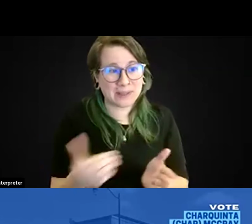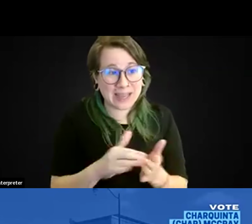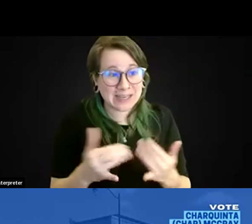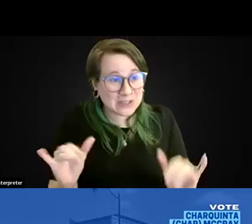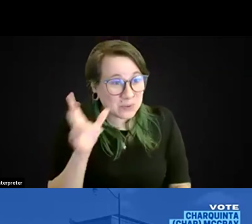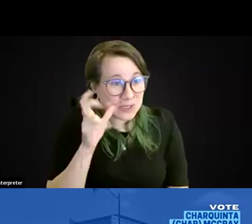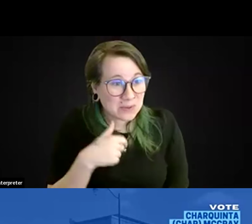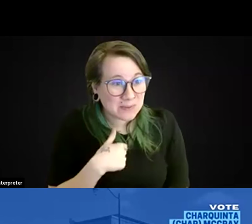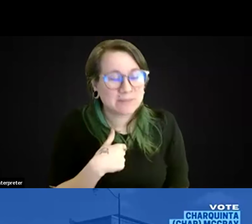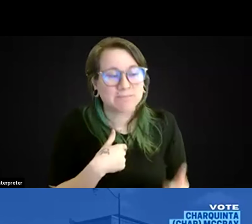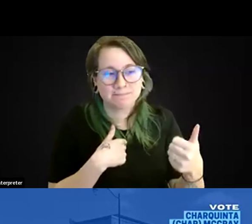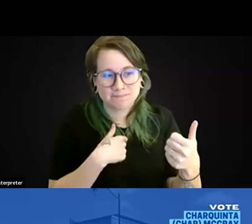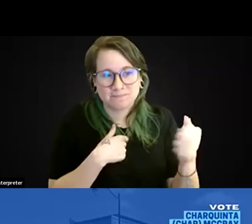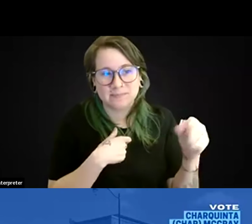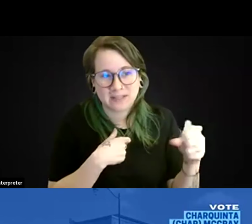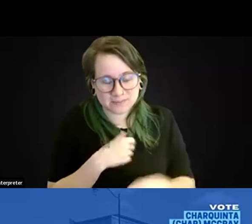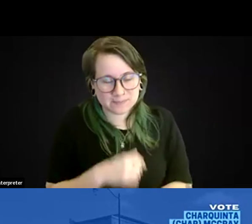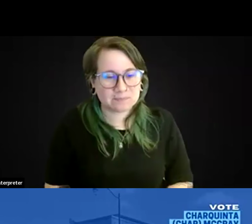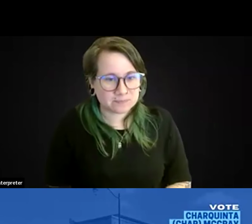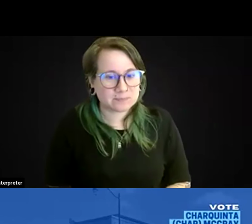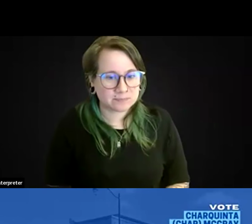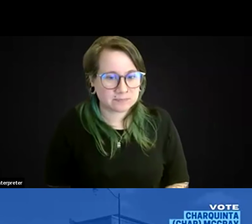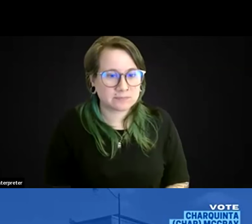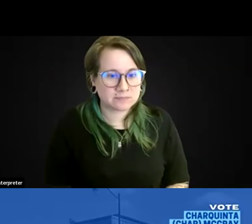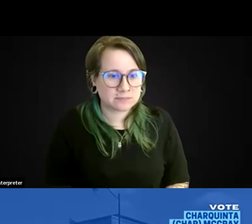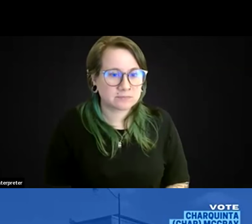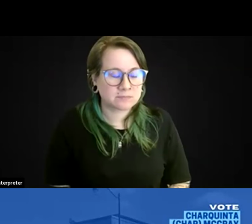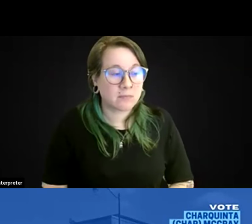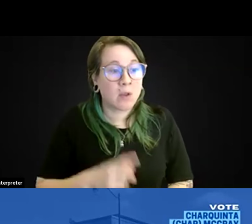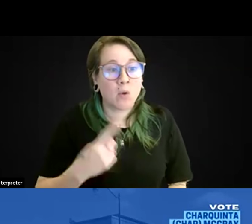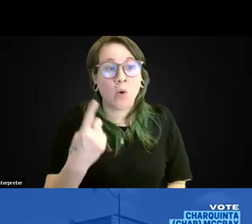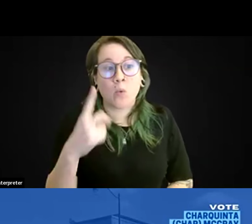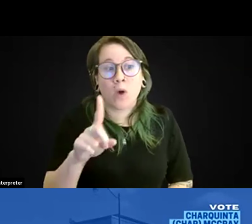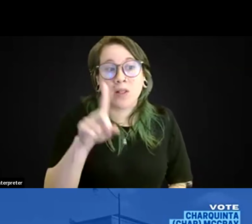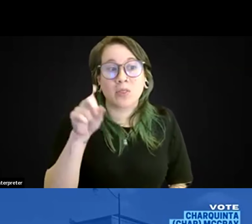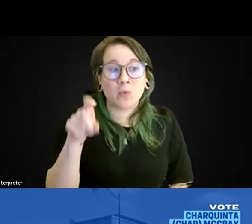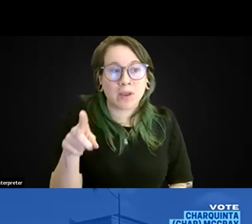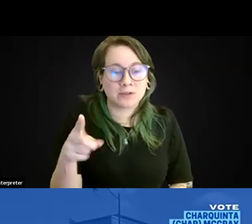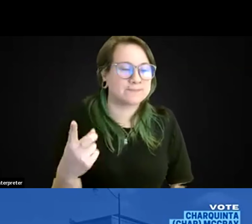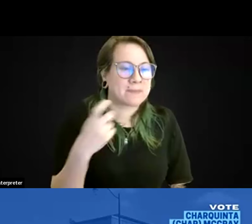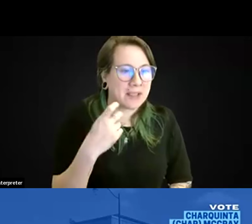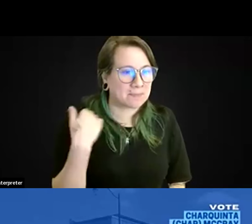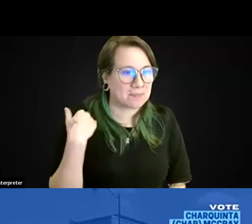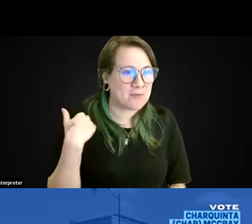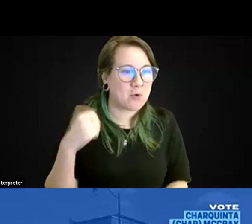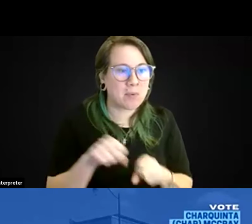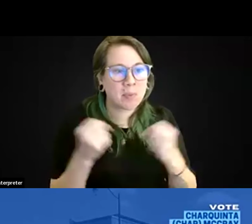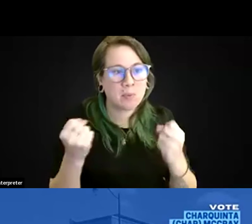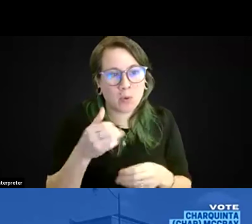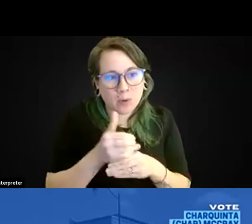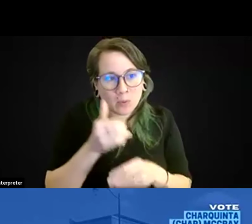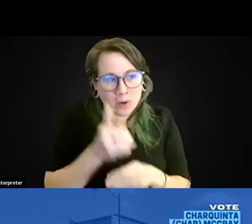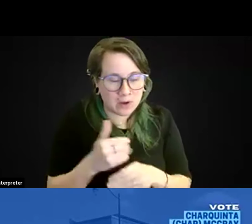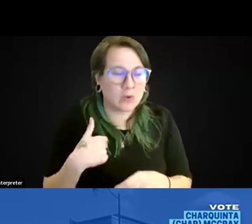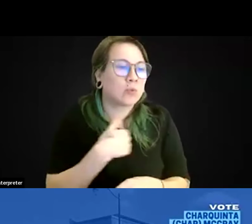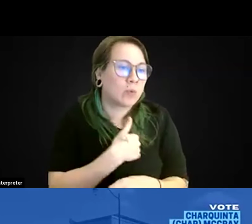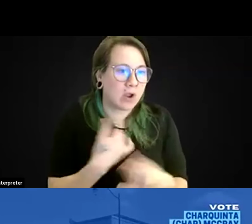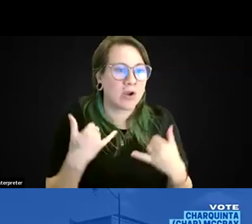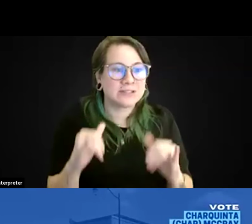hear me? Yes, sir. Yeah. So, Commissioner, one of the questions was that you had asked about the broken windows. We are seeing more